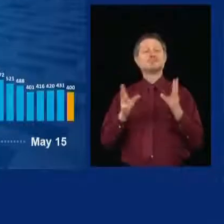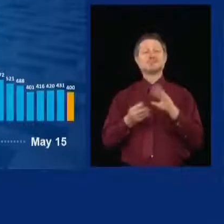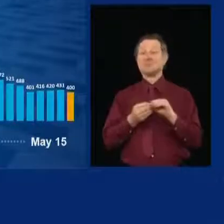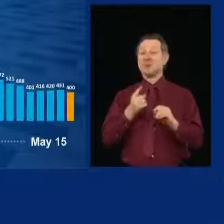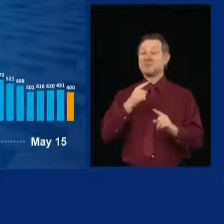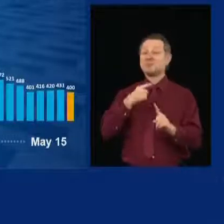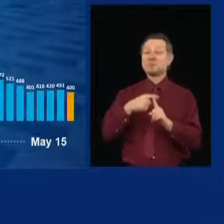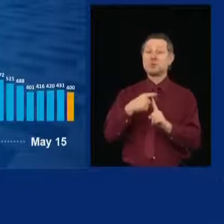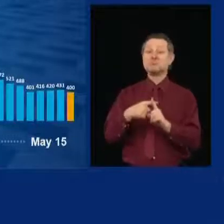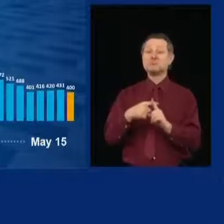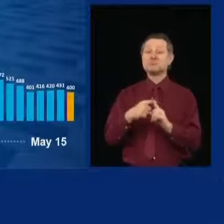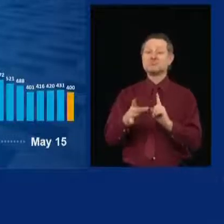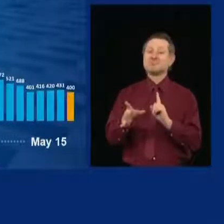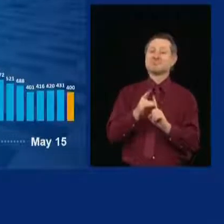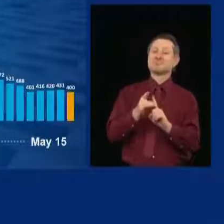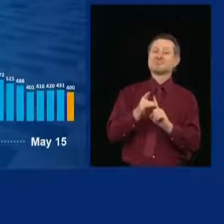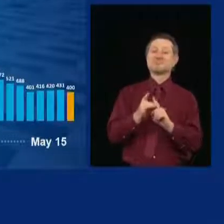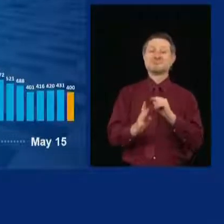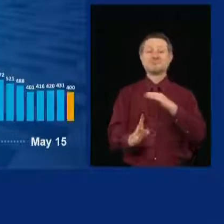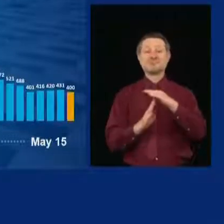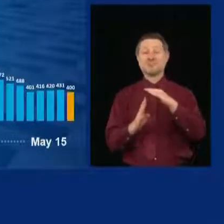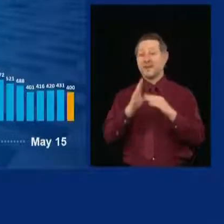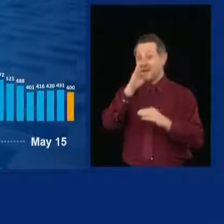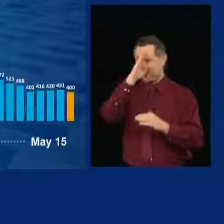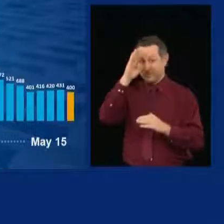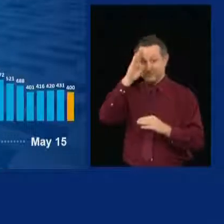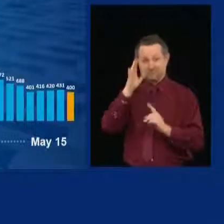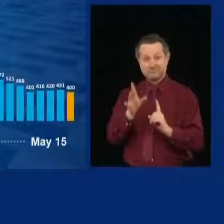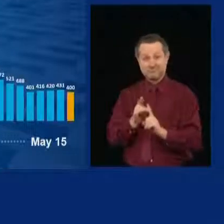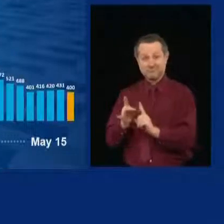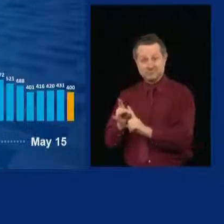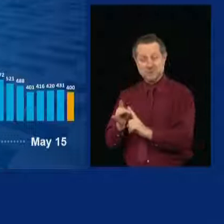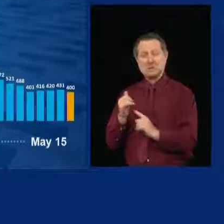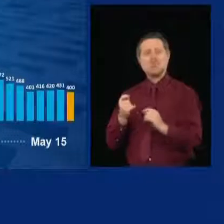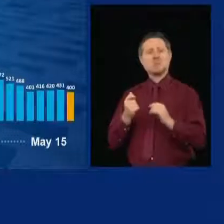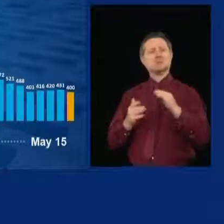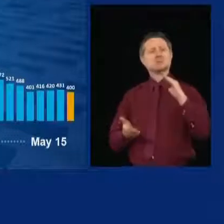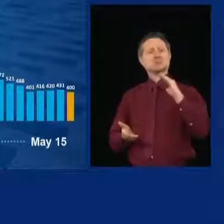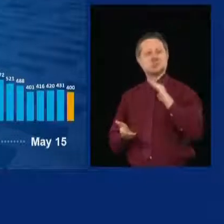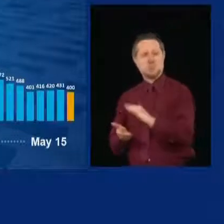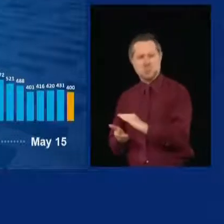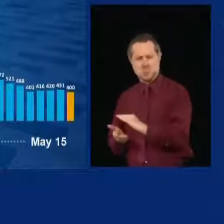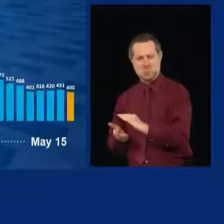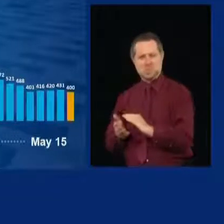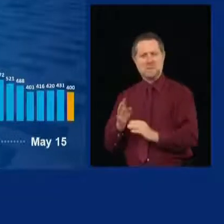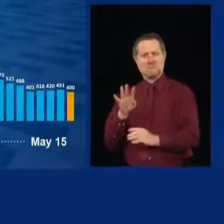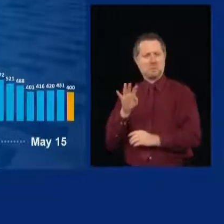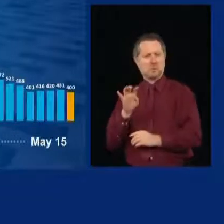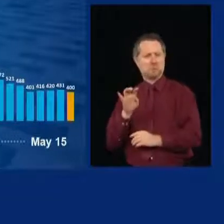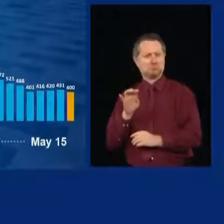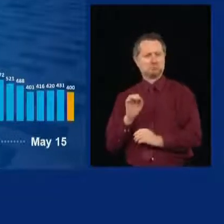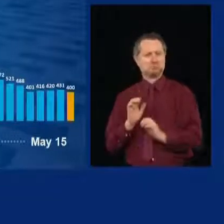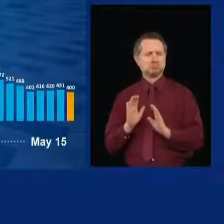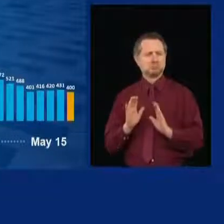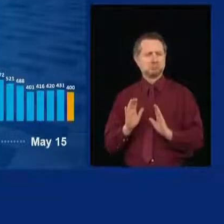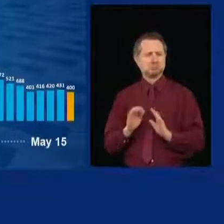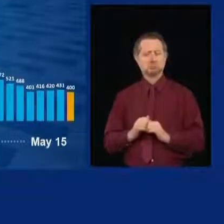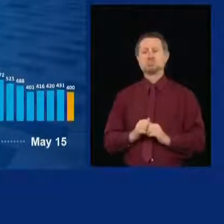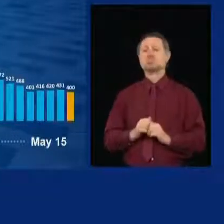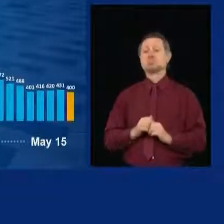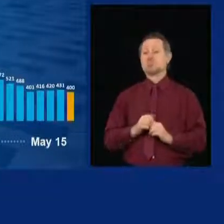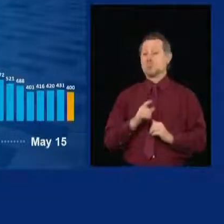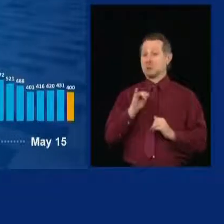new cases per day is also down, 400, which sounds like a large